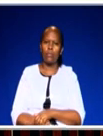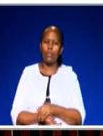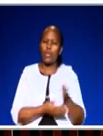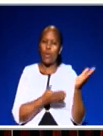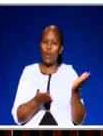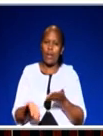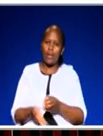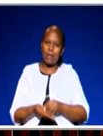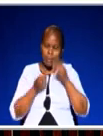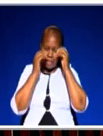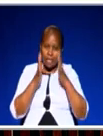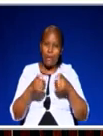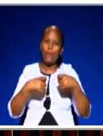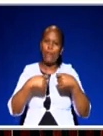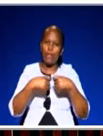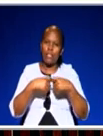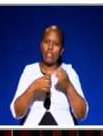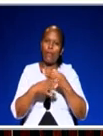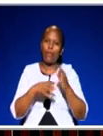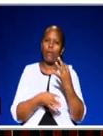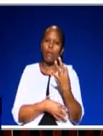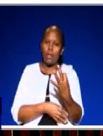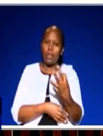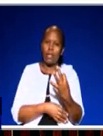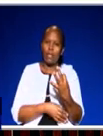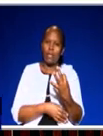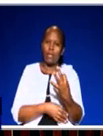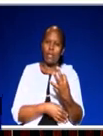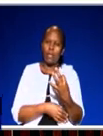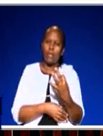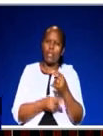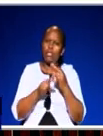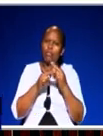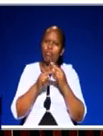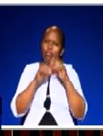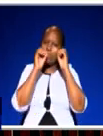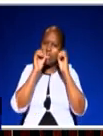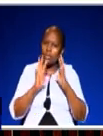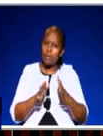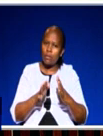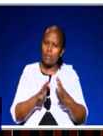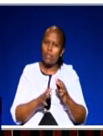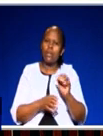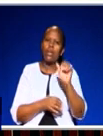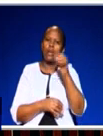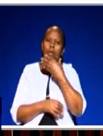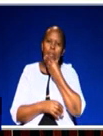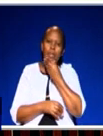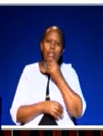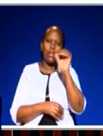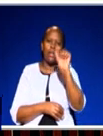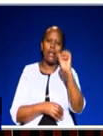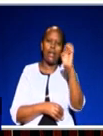Welcome viewer to Physics Form 3. My name is Mr. Seto.